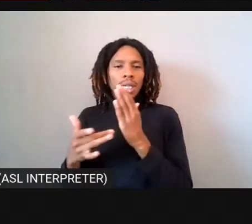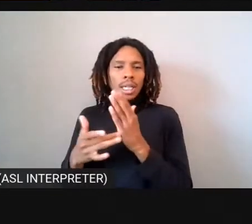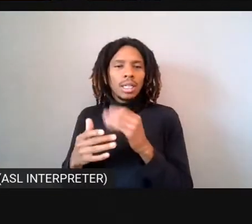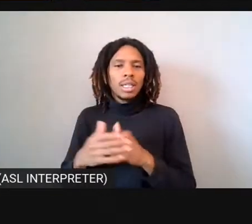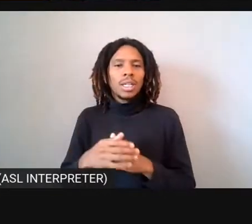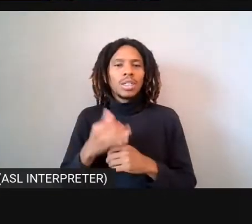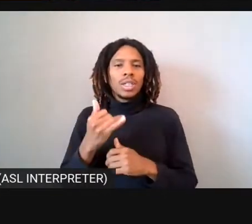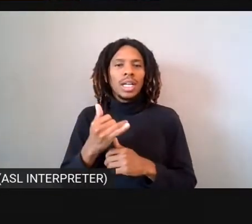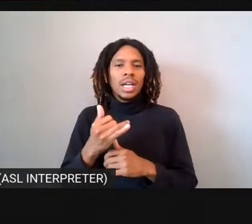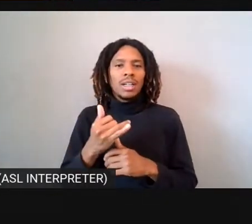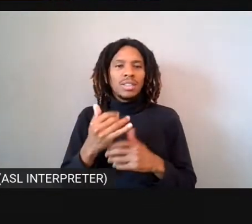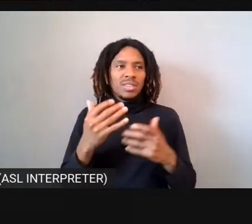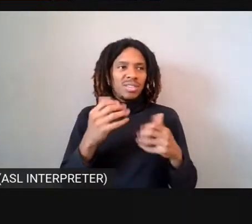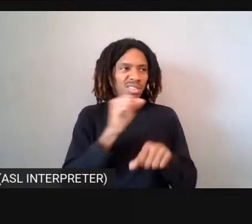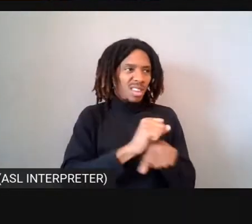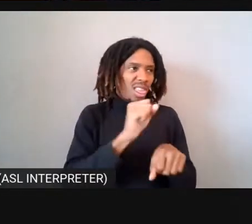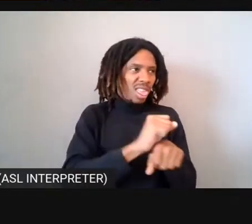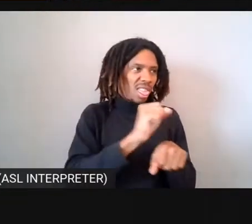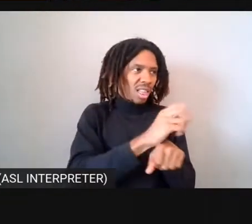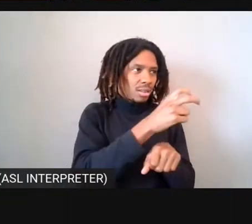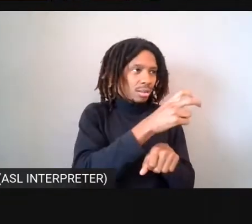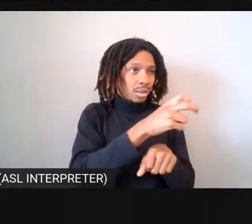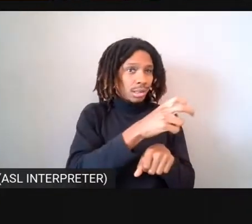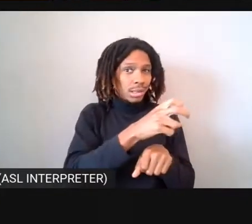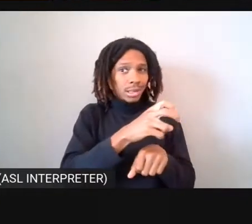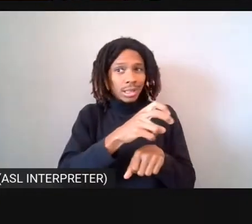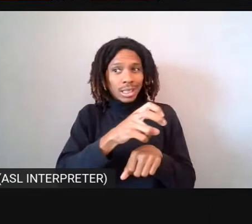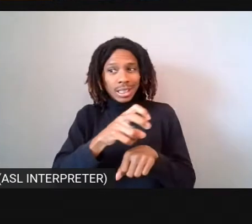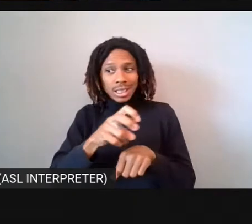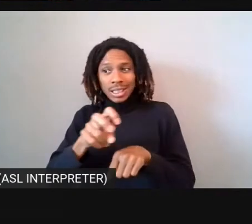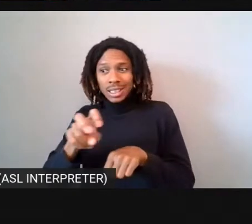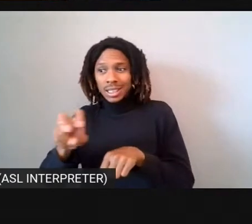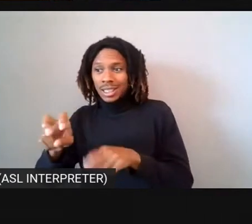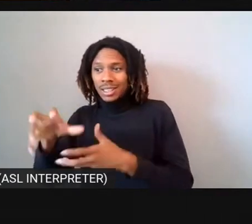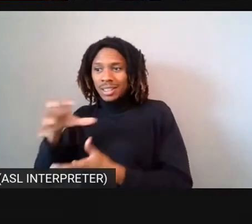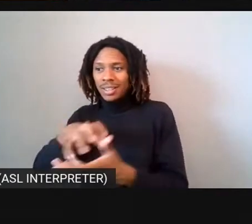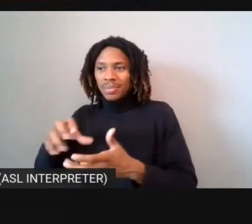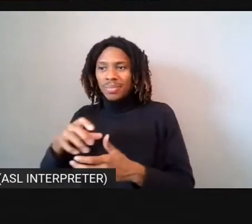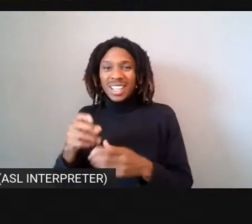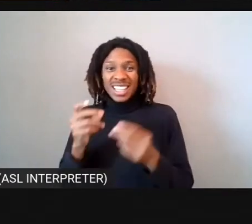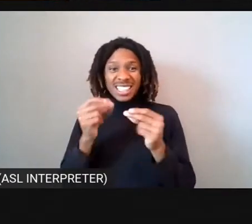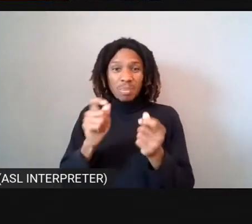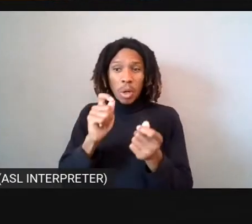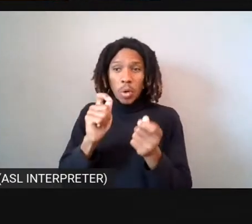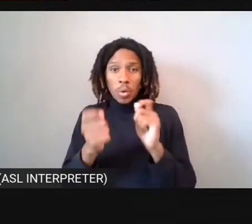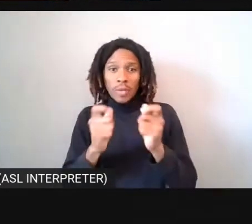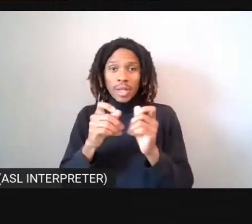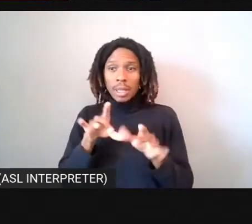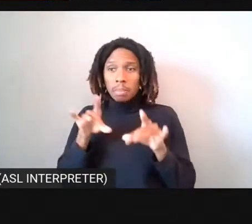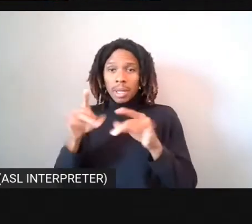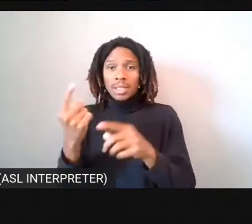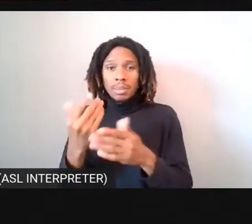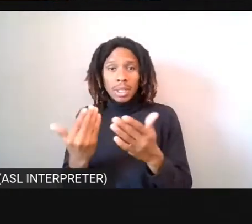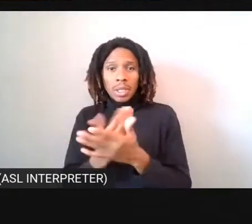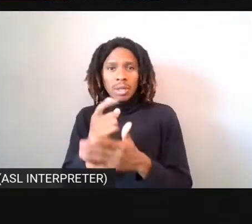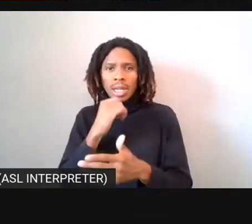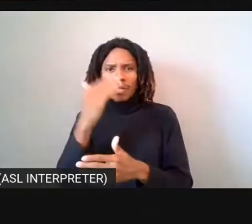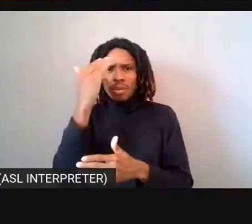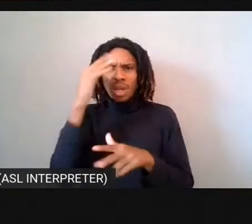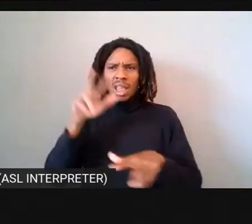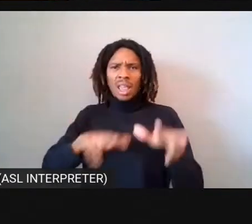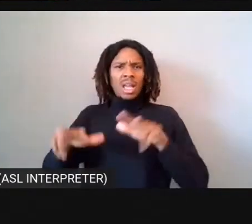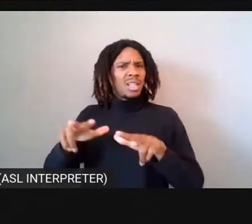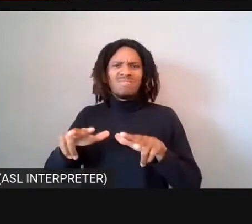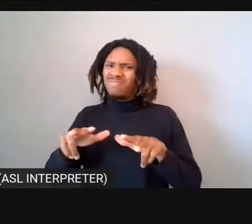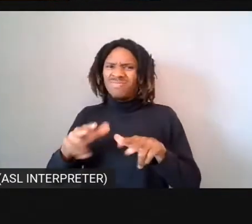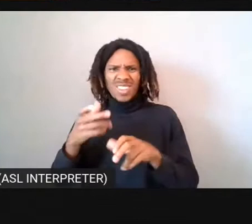to the cloud, it is not easy for them to simply refactor and just change to learn something new that they are not familiar with.